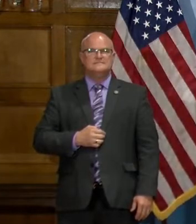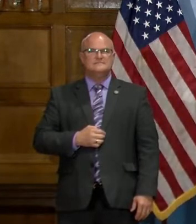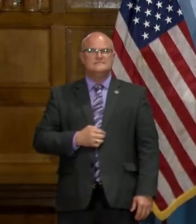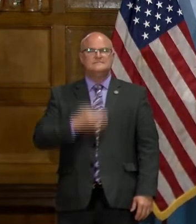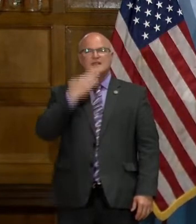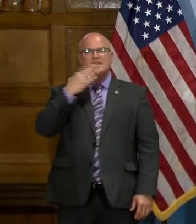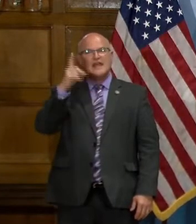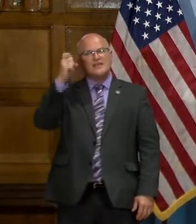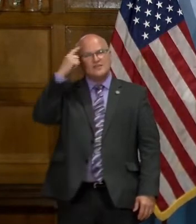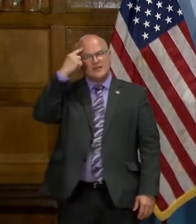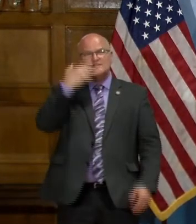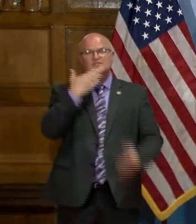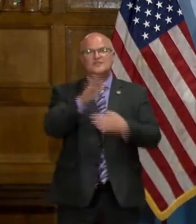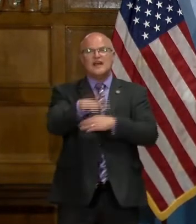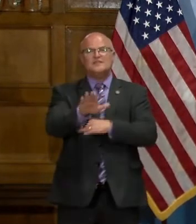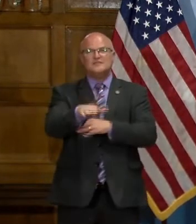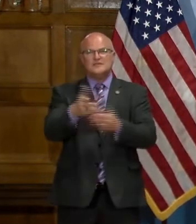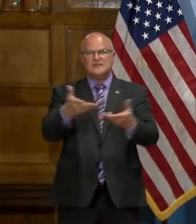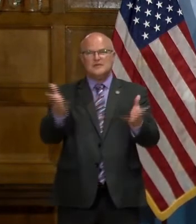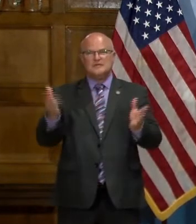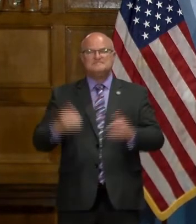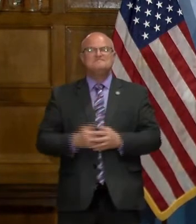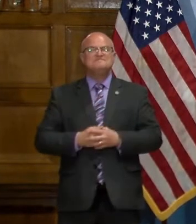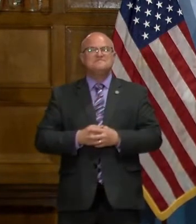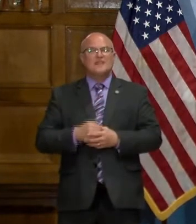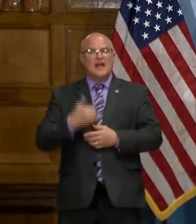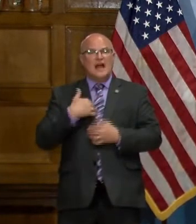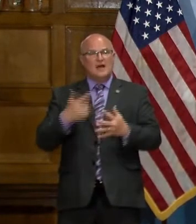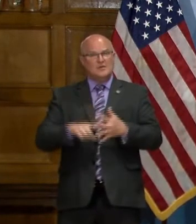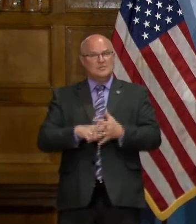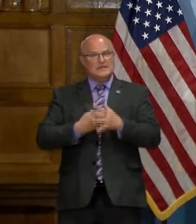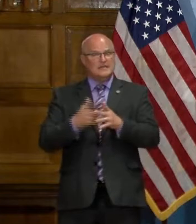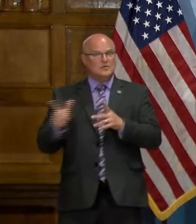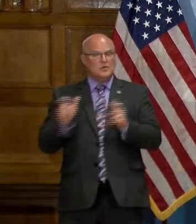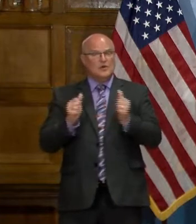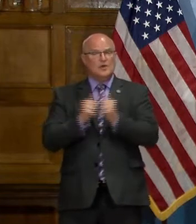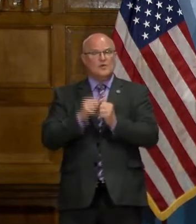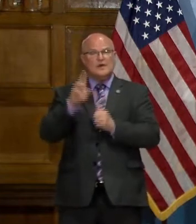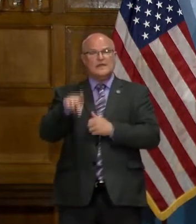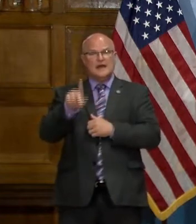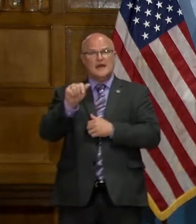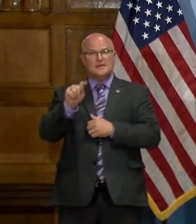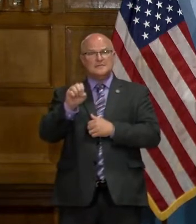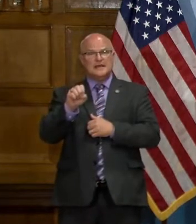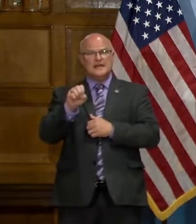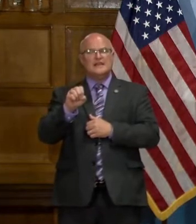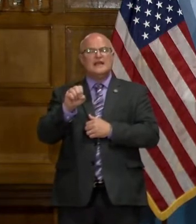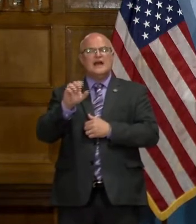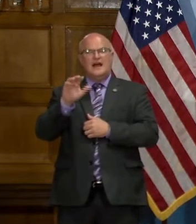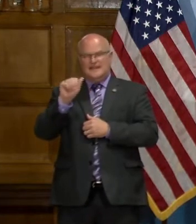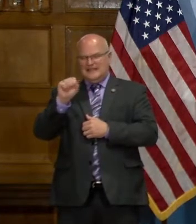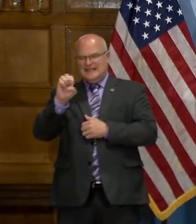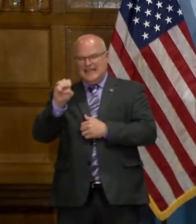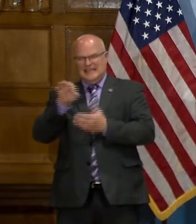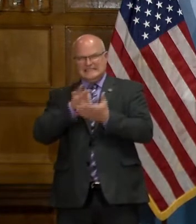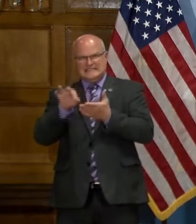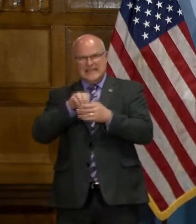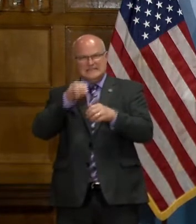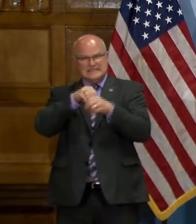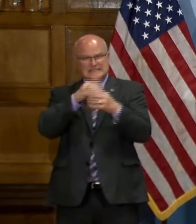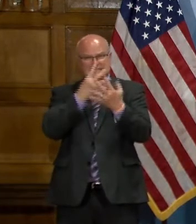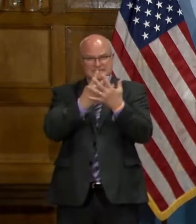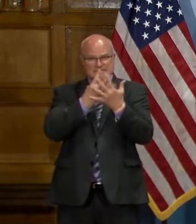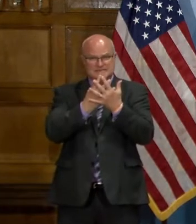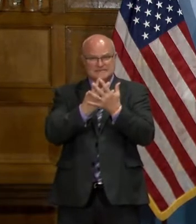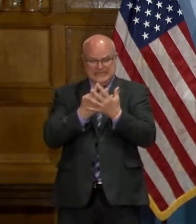Thank you, Governor, and good afternoon, everyone. I wanted to begin real quick with an update on our case counts within the Department of Corrections.